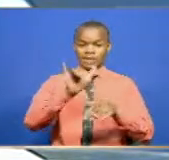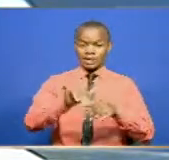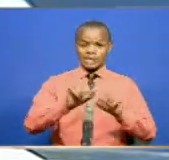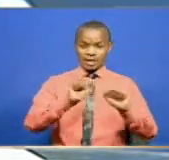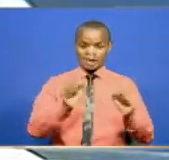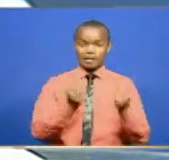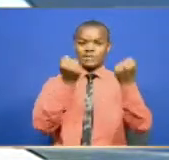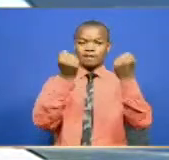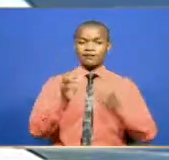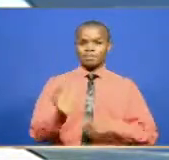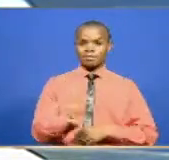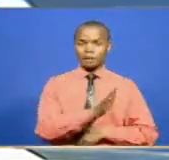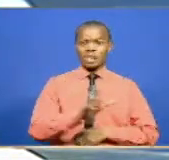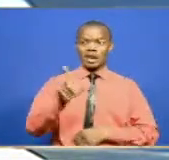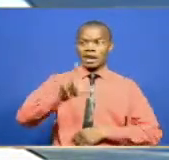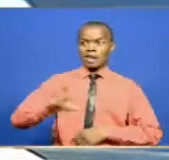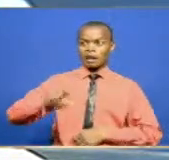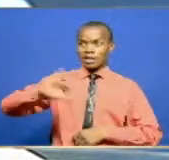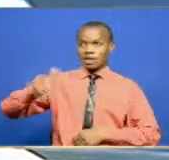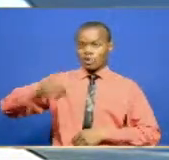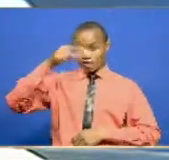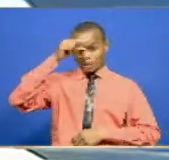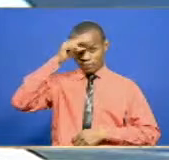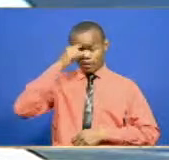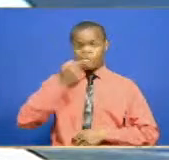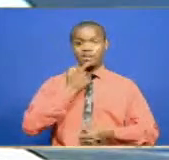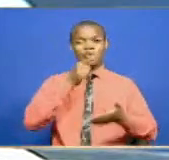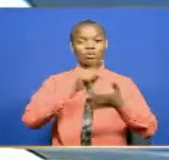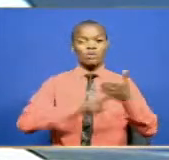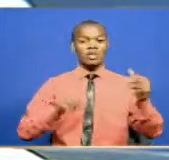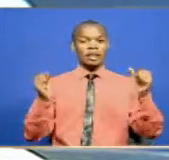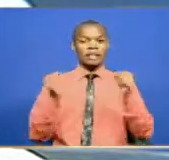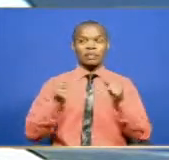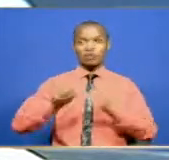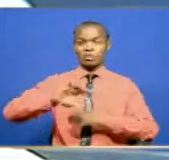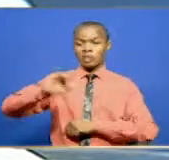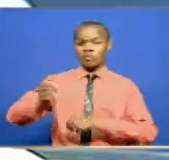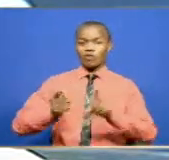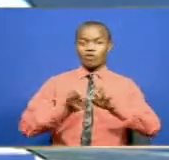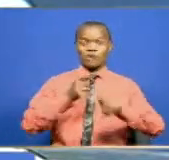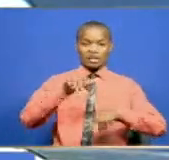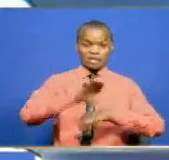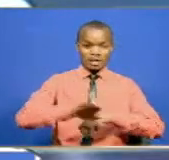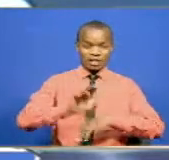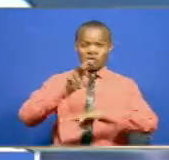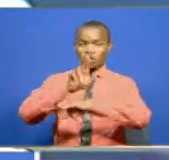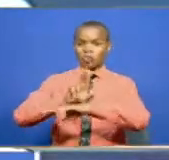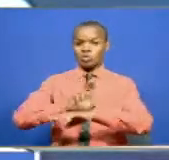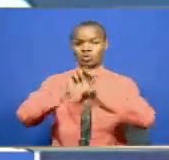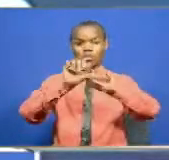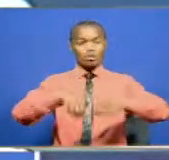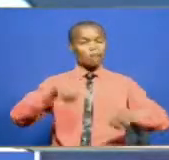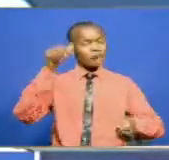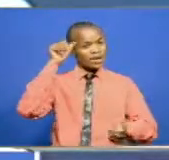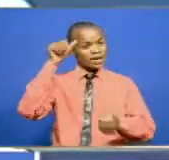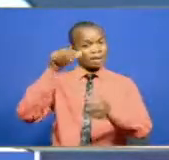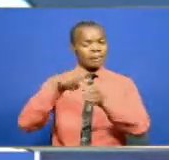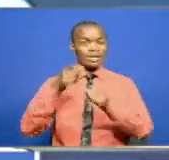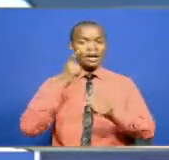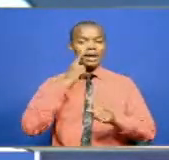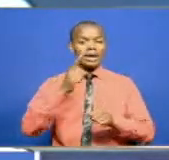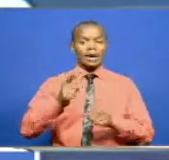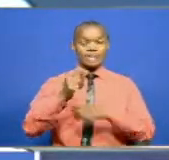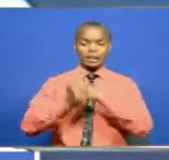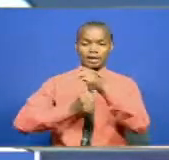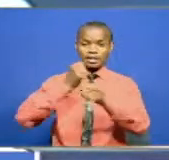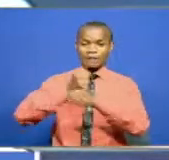County Government has unveiled Nanyuki Town's first ever monument that will be used to commemorate the 100 years the